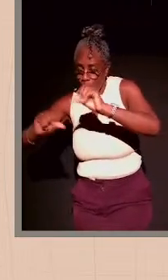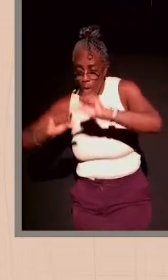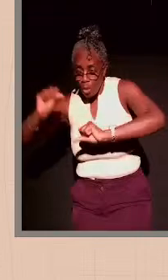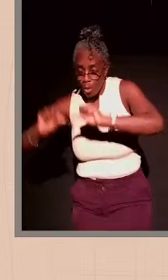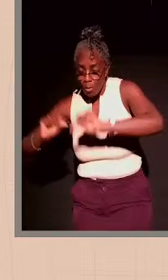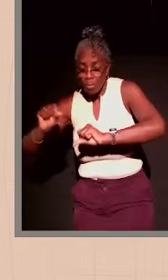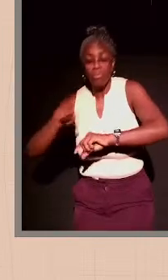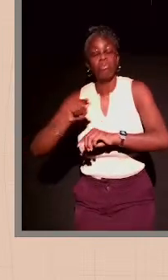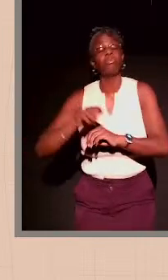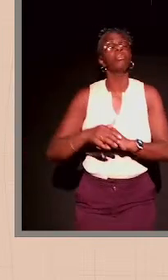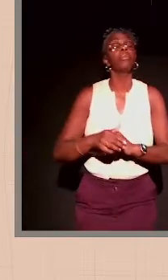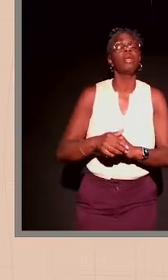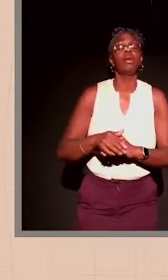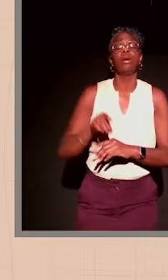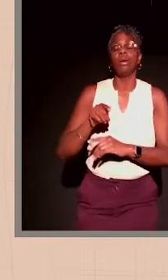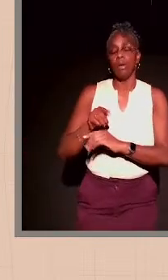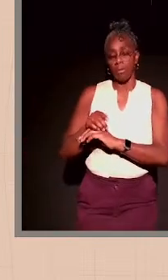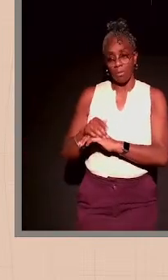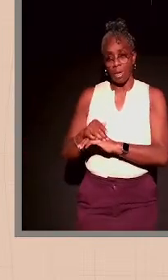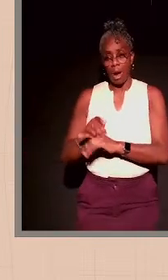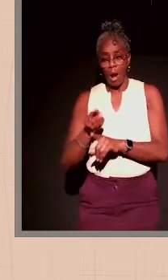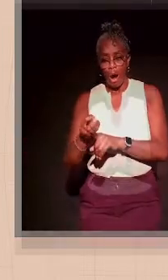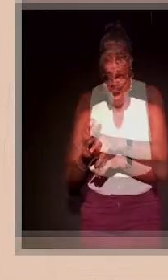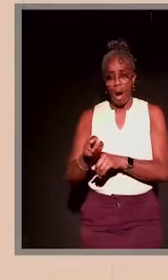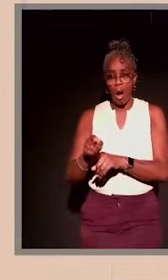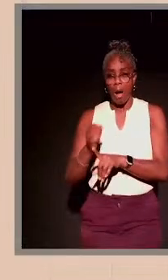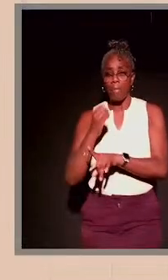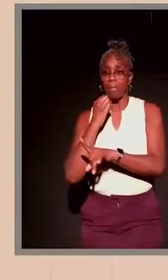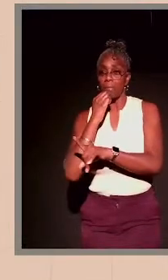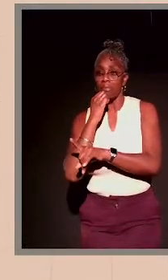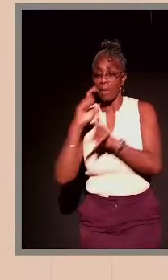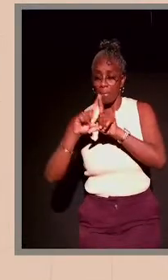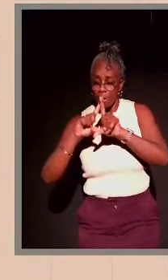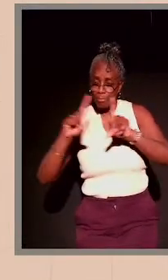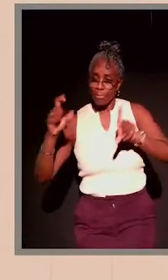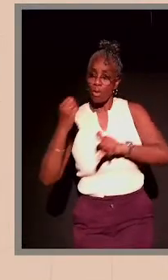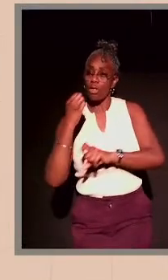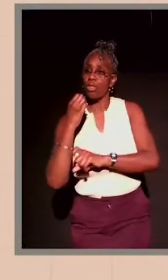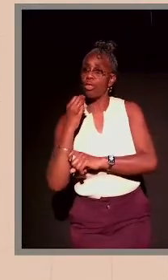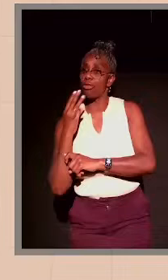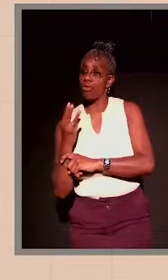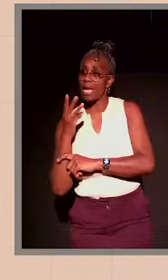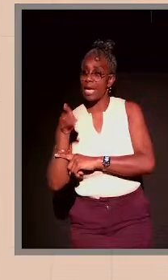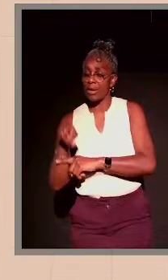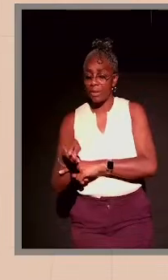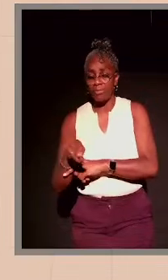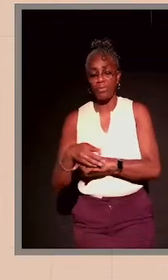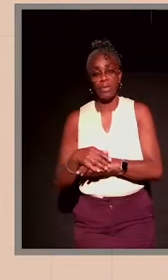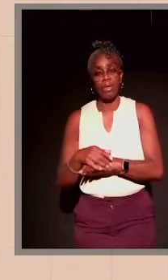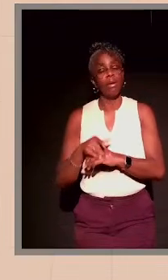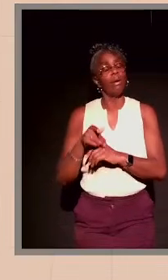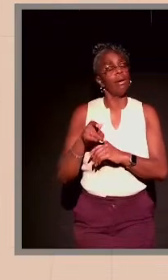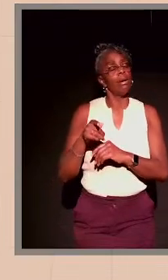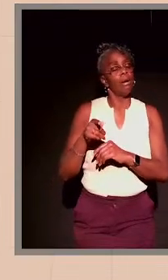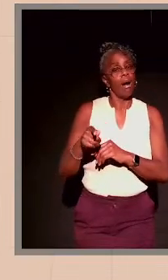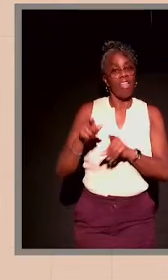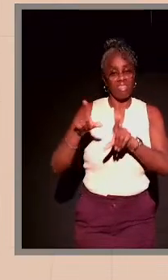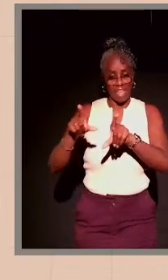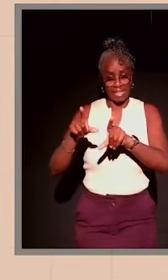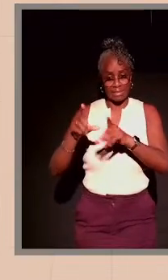If we could show figure number 3, that provides an illustration of the